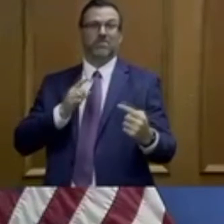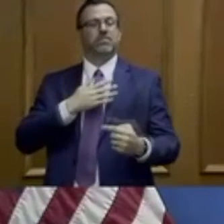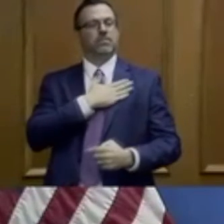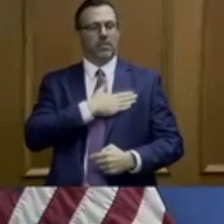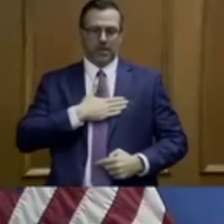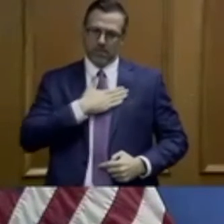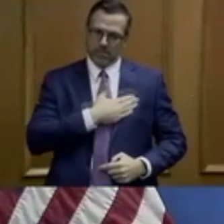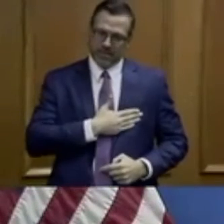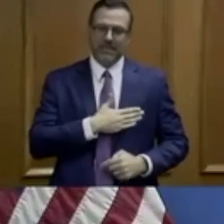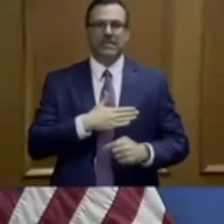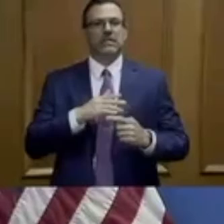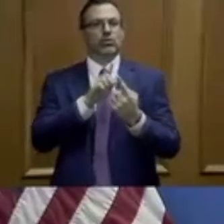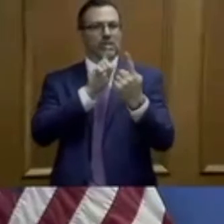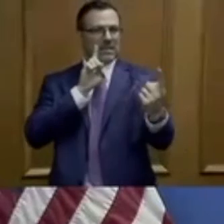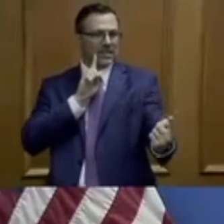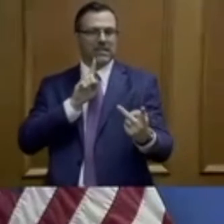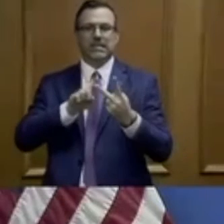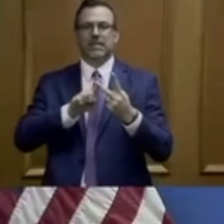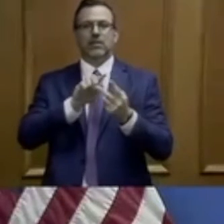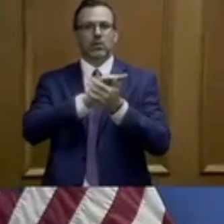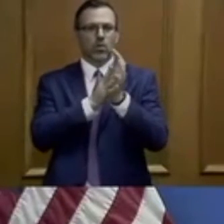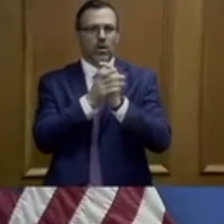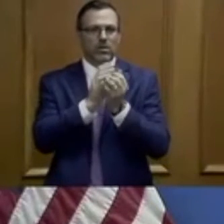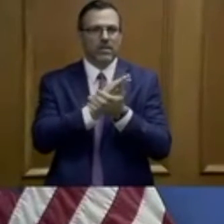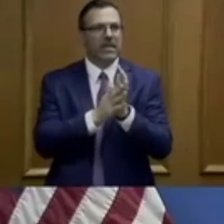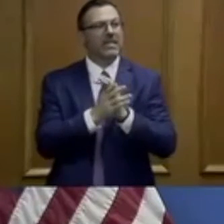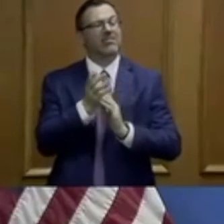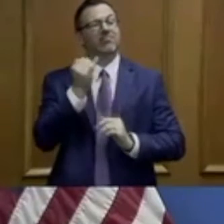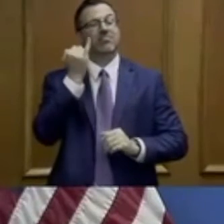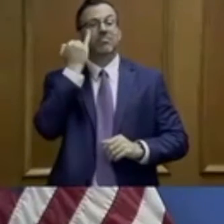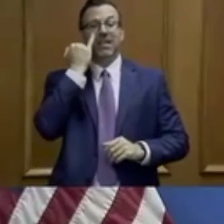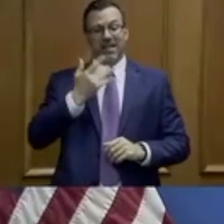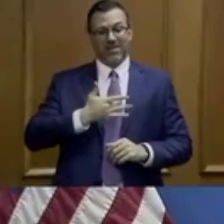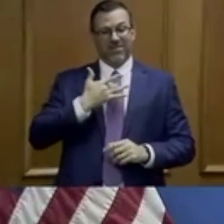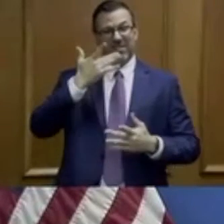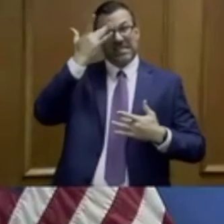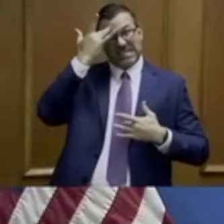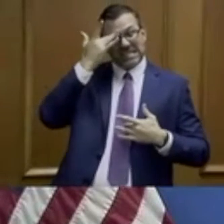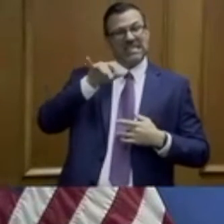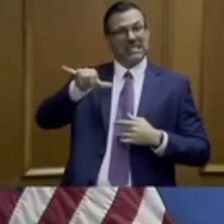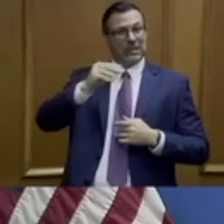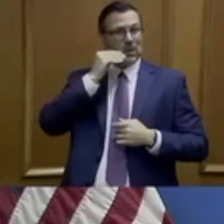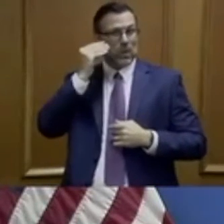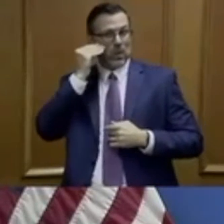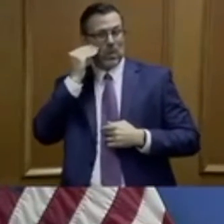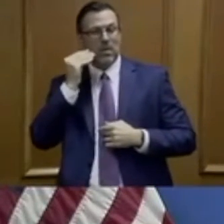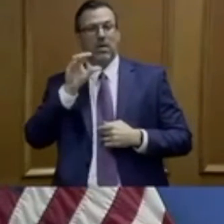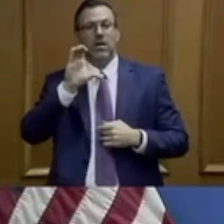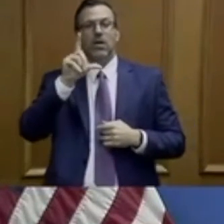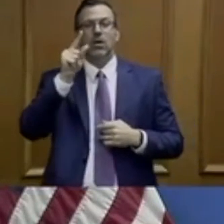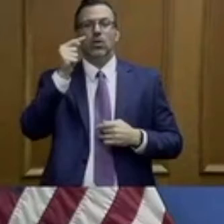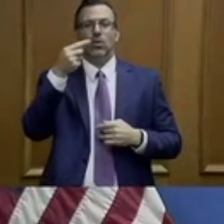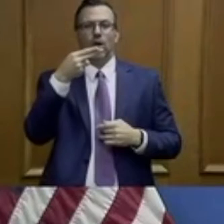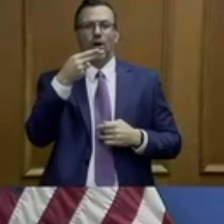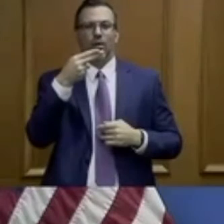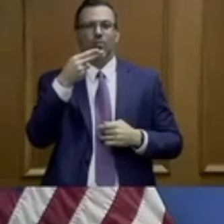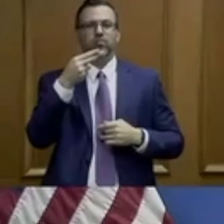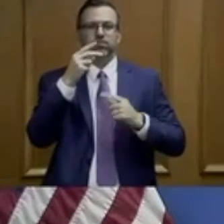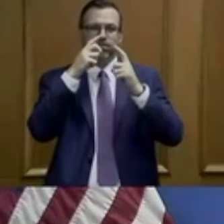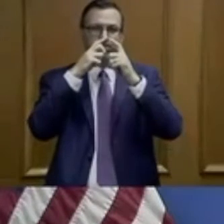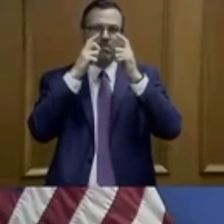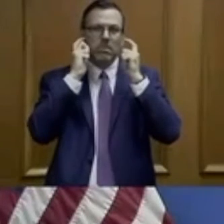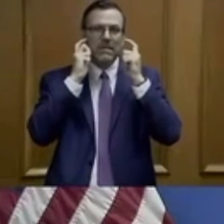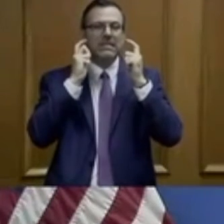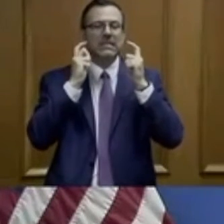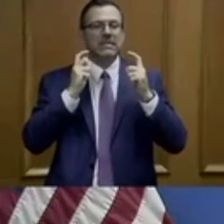like washing your hands frequently, staying home when you're sick, wearing a cloth mask when appropriate, those efforts will ensure